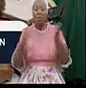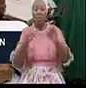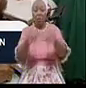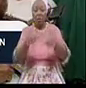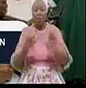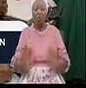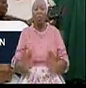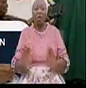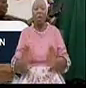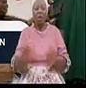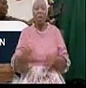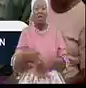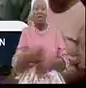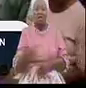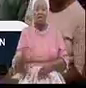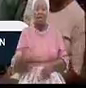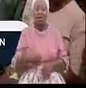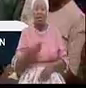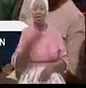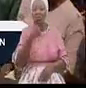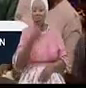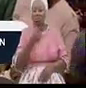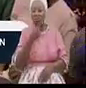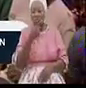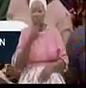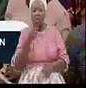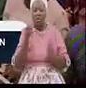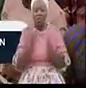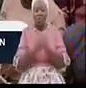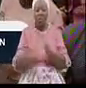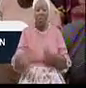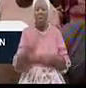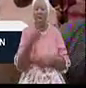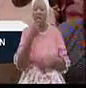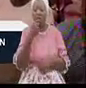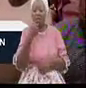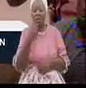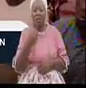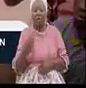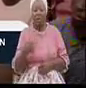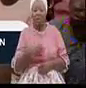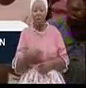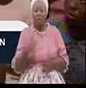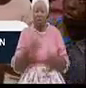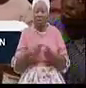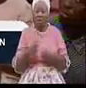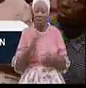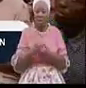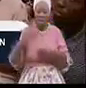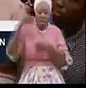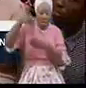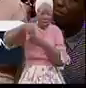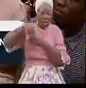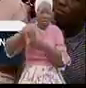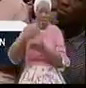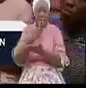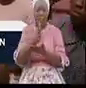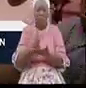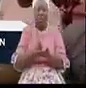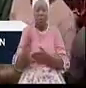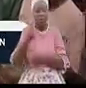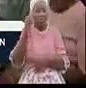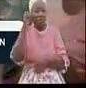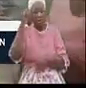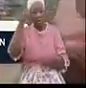sepulchre. They flatter with their tongues. It says their inward part. You